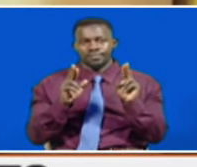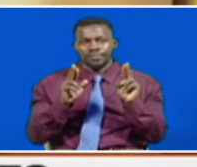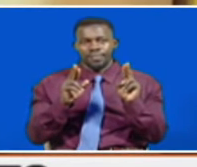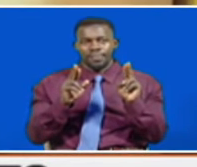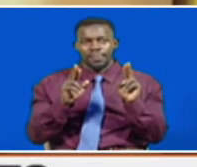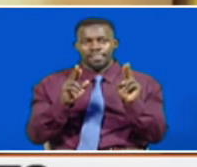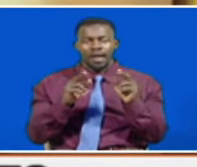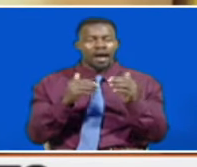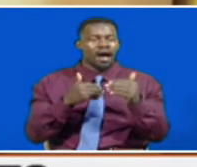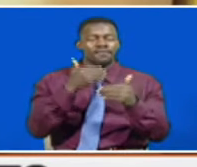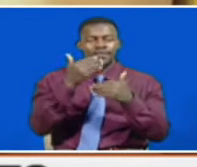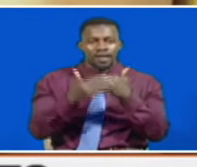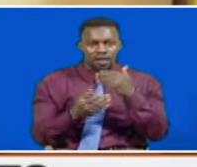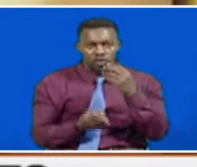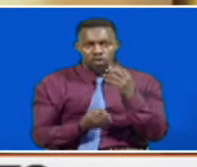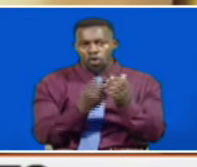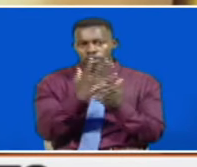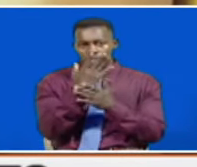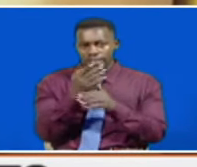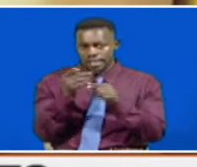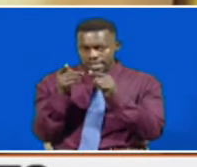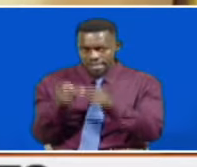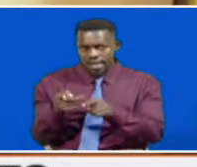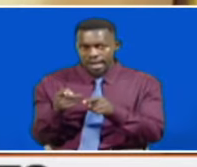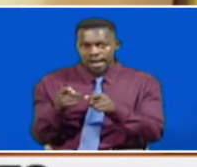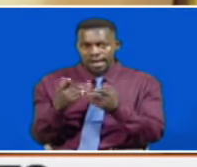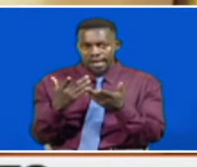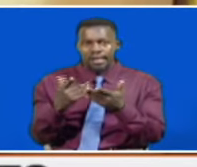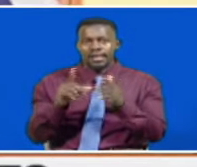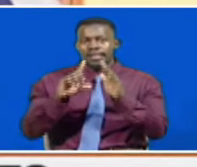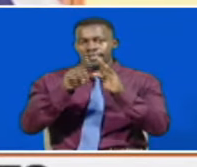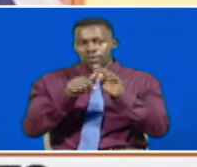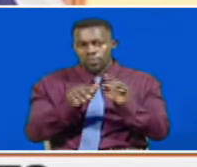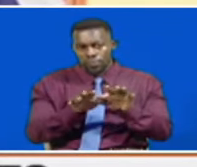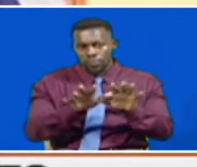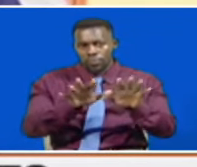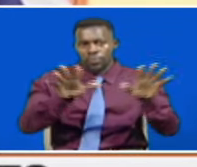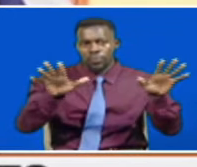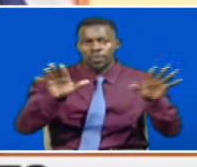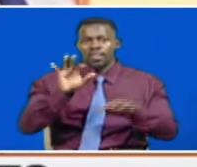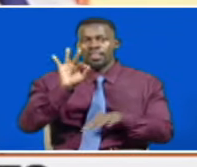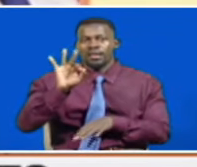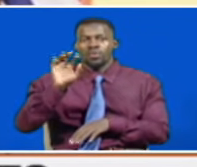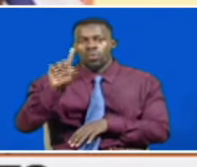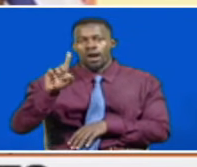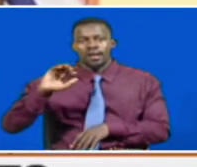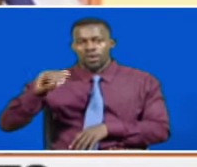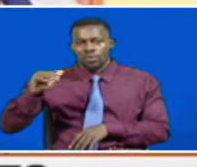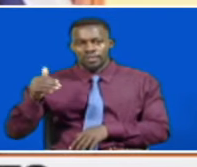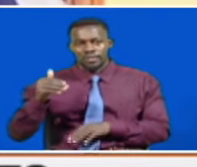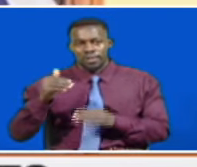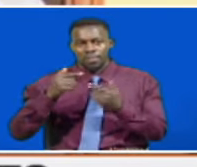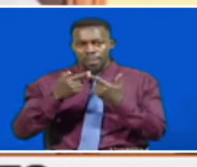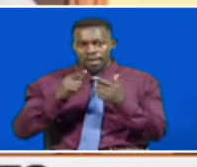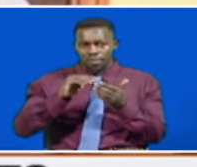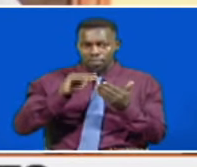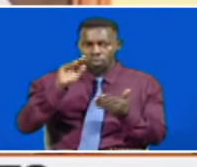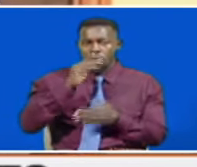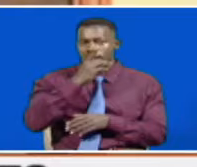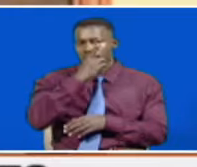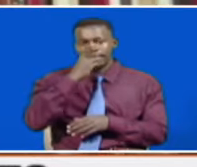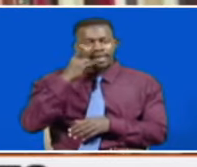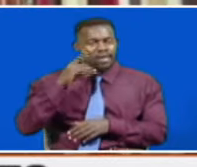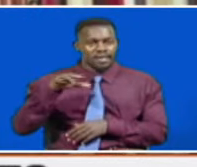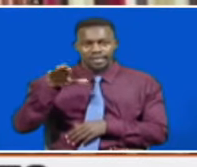also be rolled out in 31 other counties classified under the arid and semi-arid land areas in the country. Marsabit